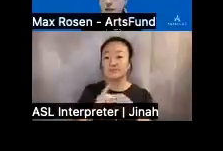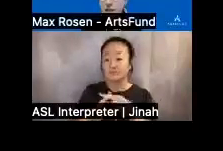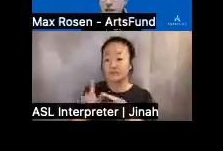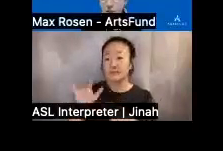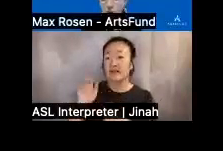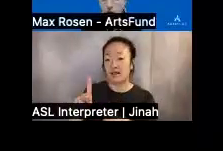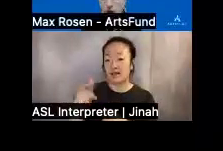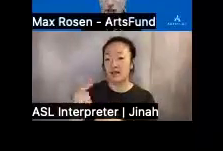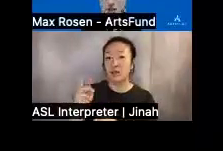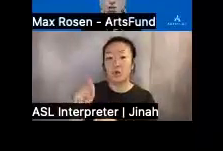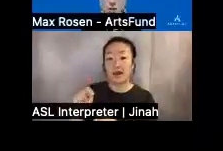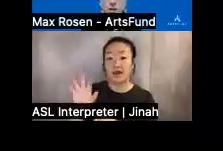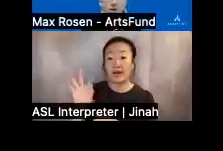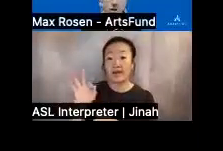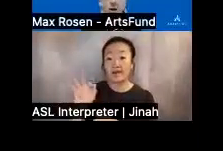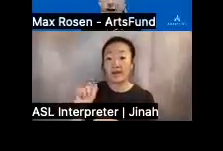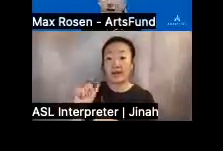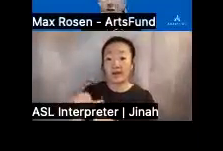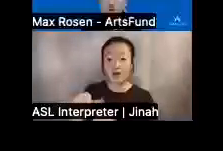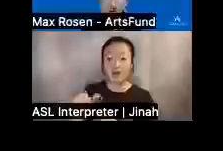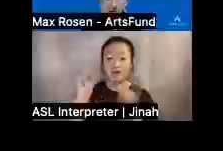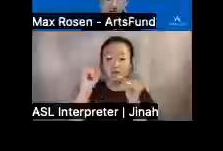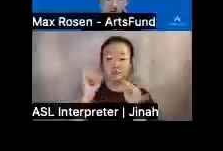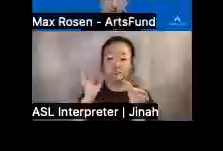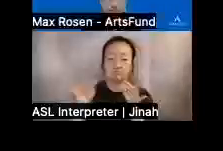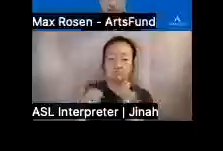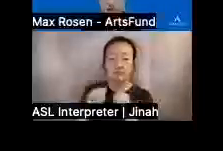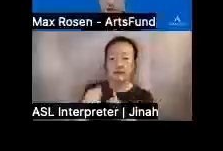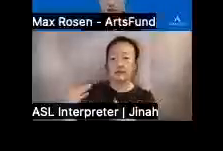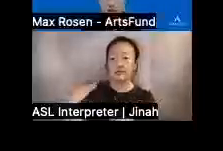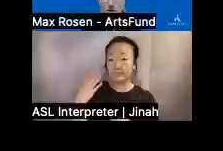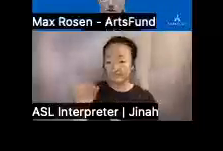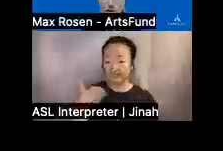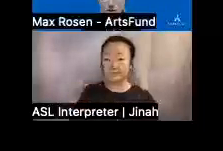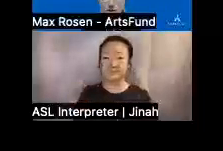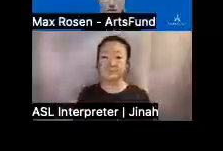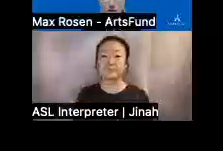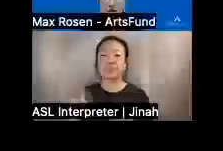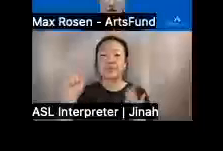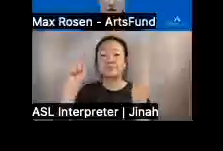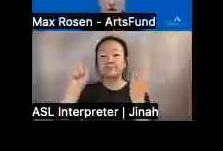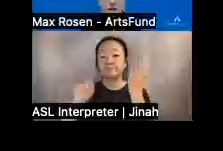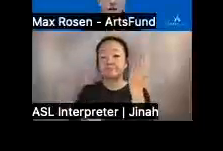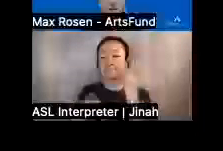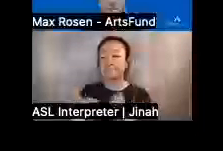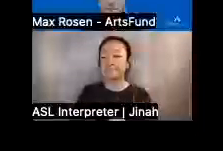Grant FAQ and instructions on how to apply. I'm going to scroll down on this